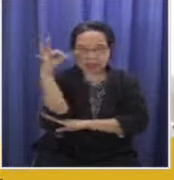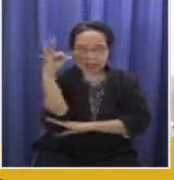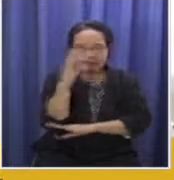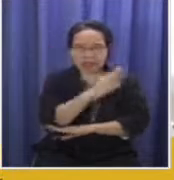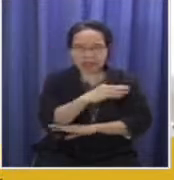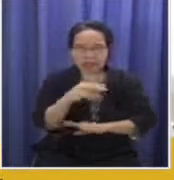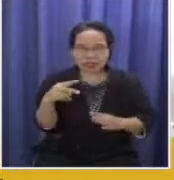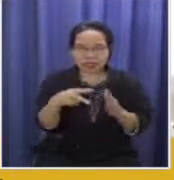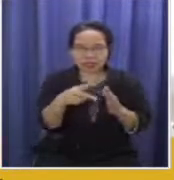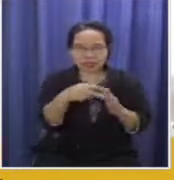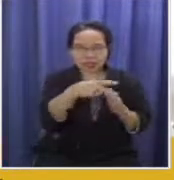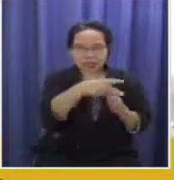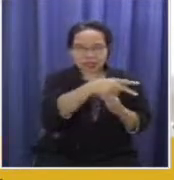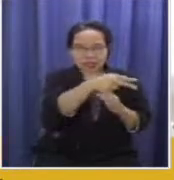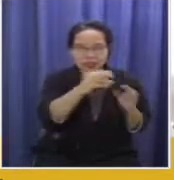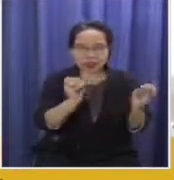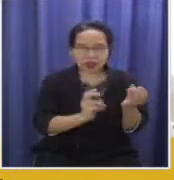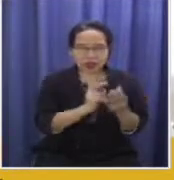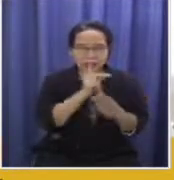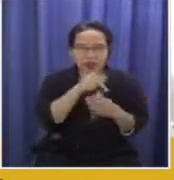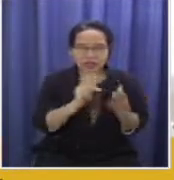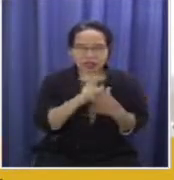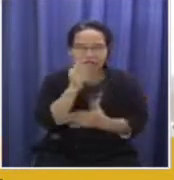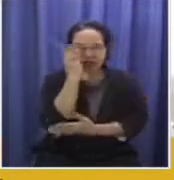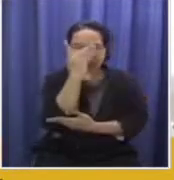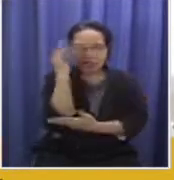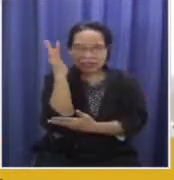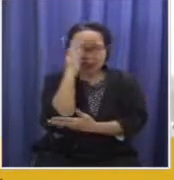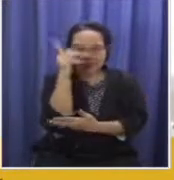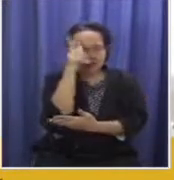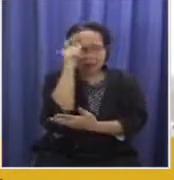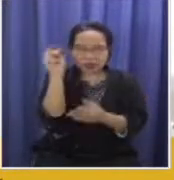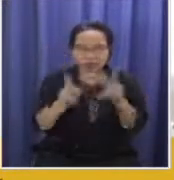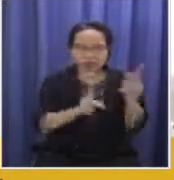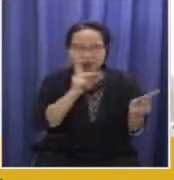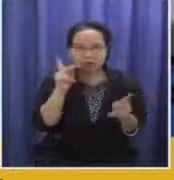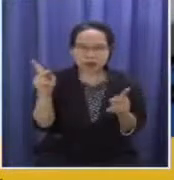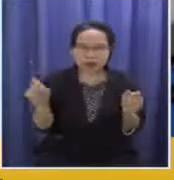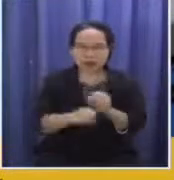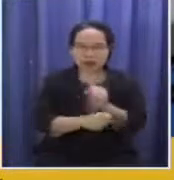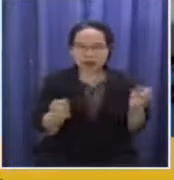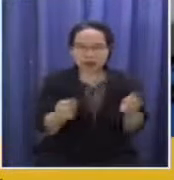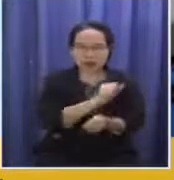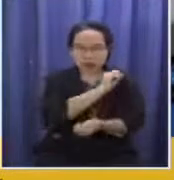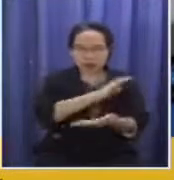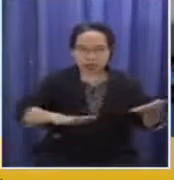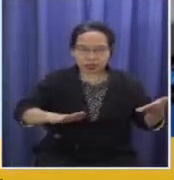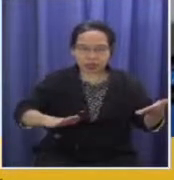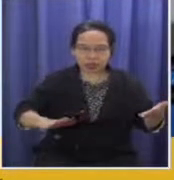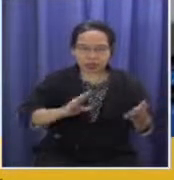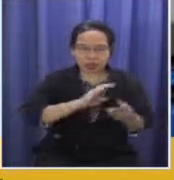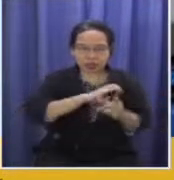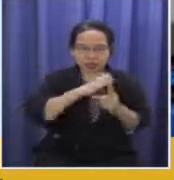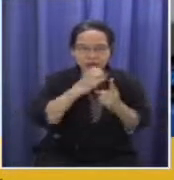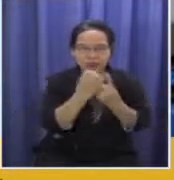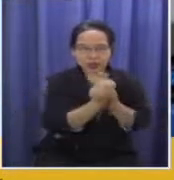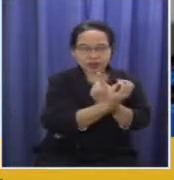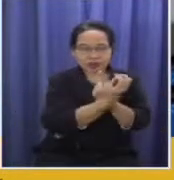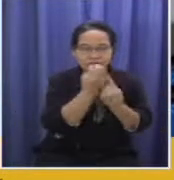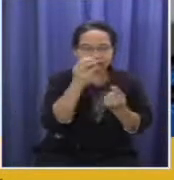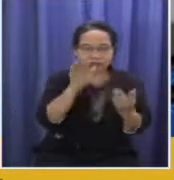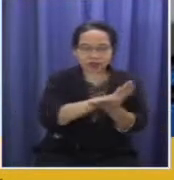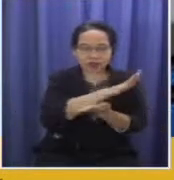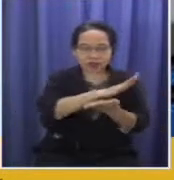denuded, there are no plants and trees, because people are destroying the environment,